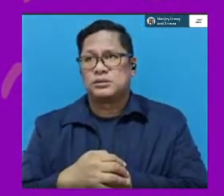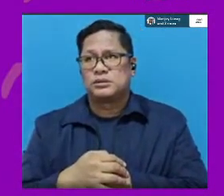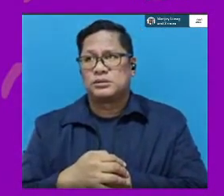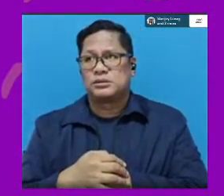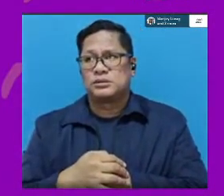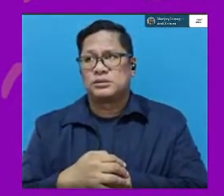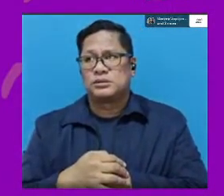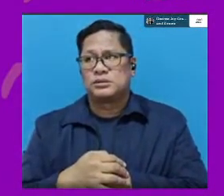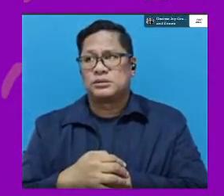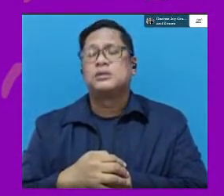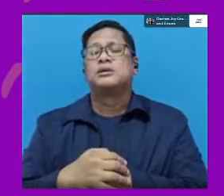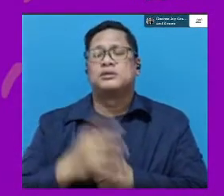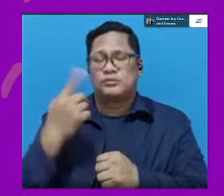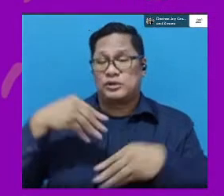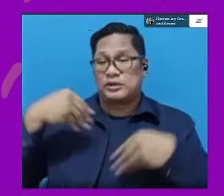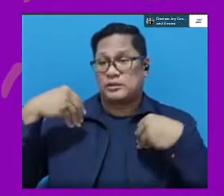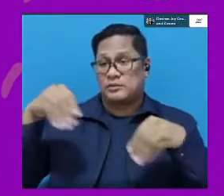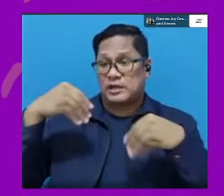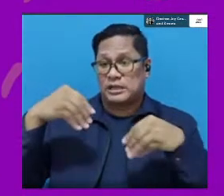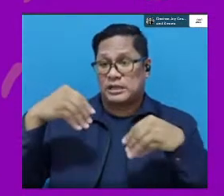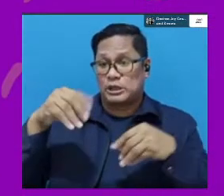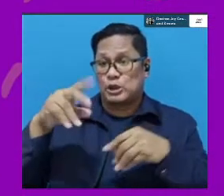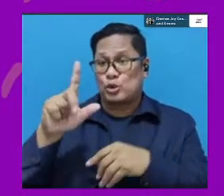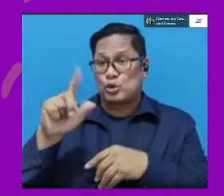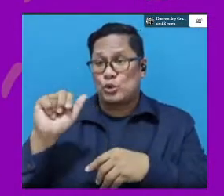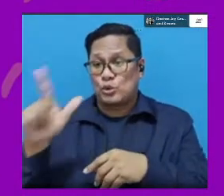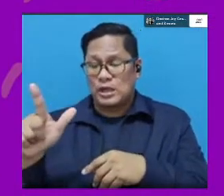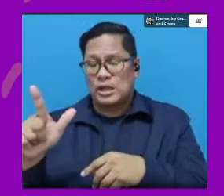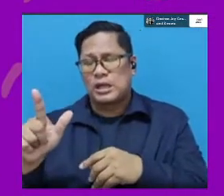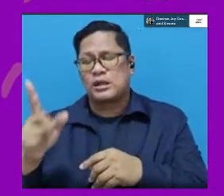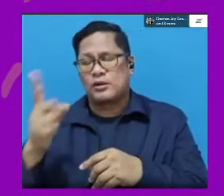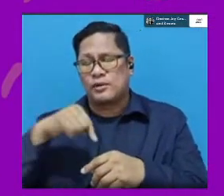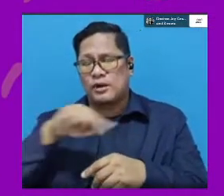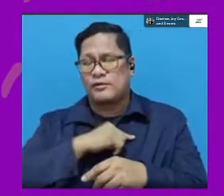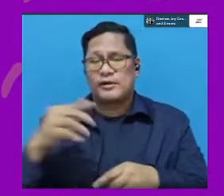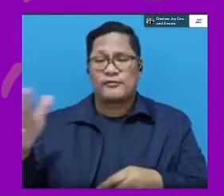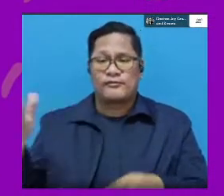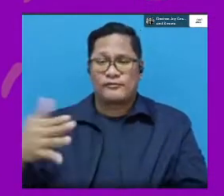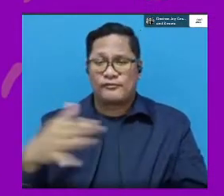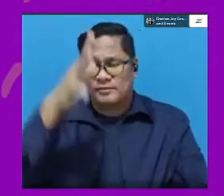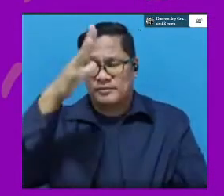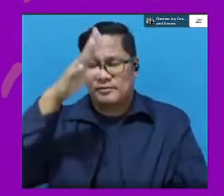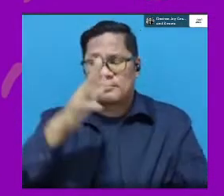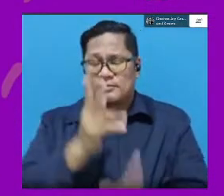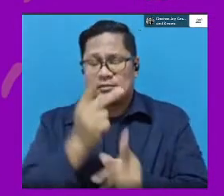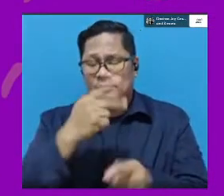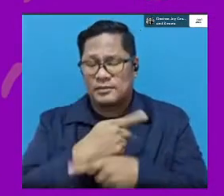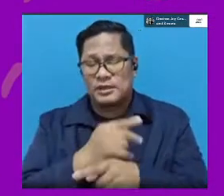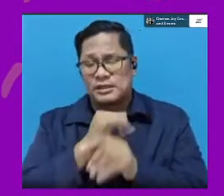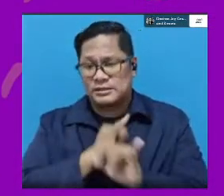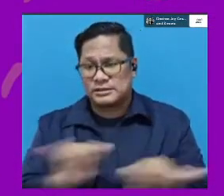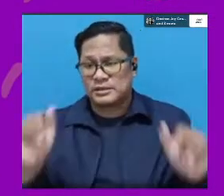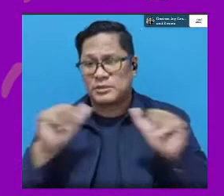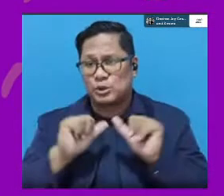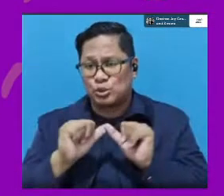the market, the local market of our fish products are also stable